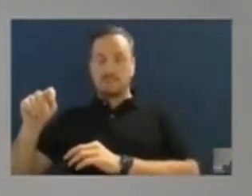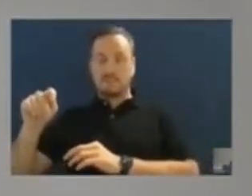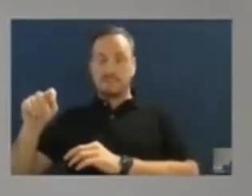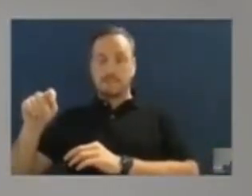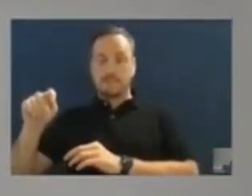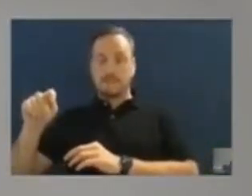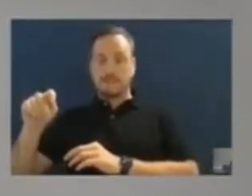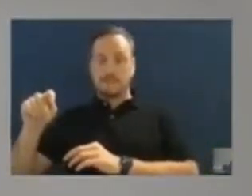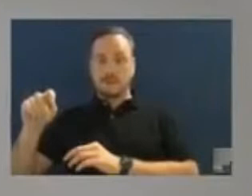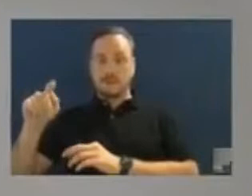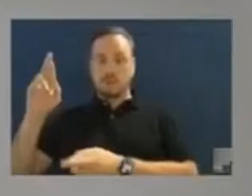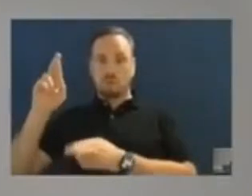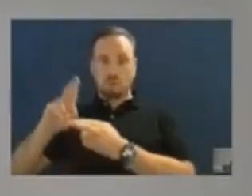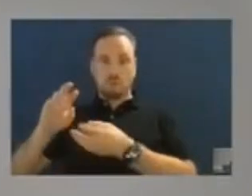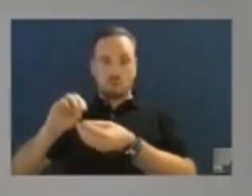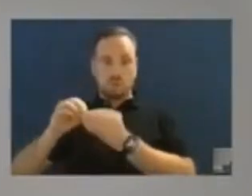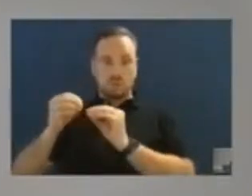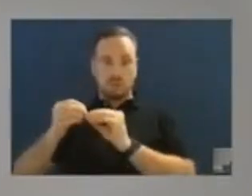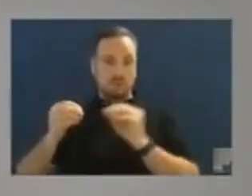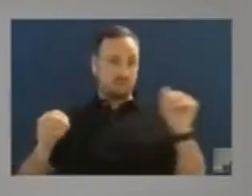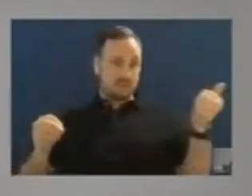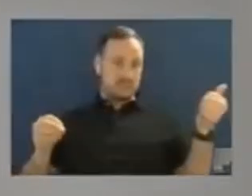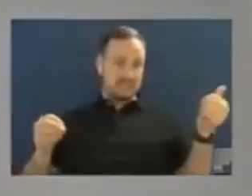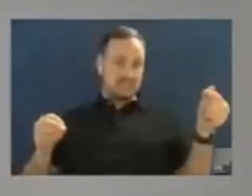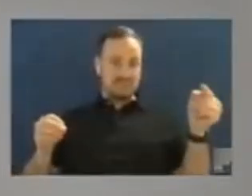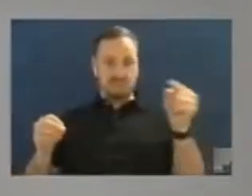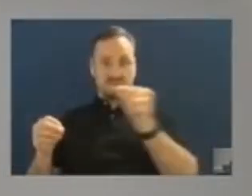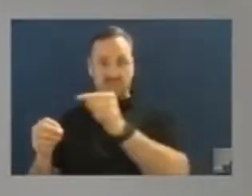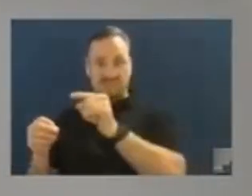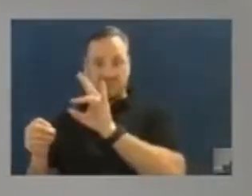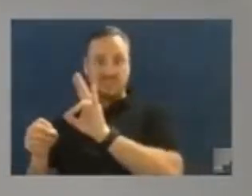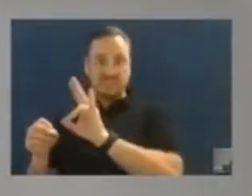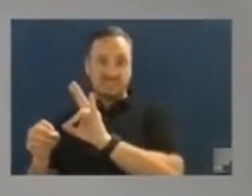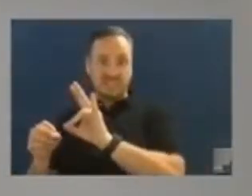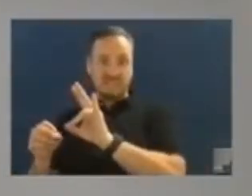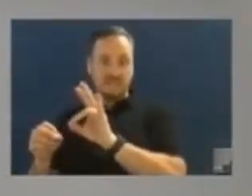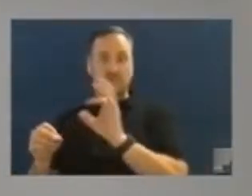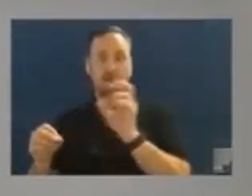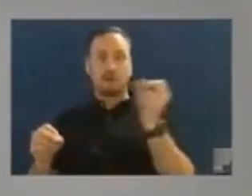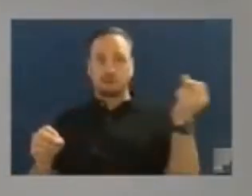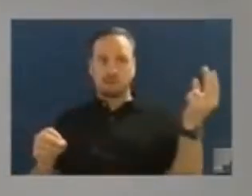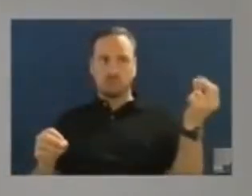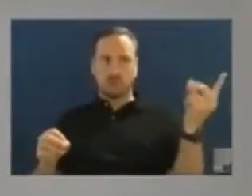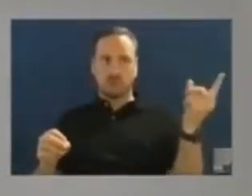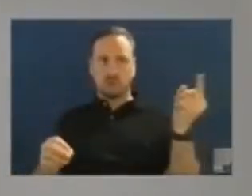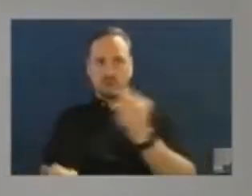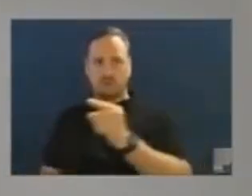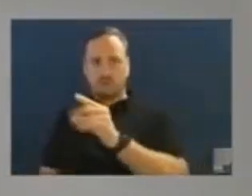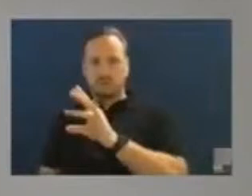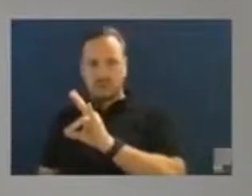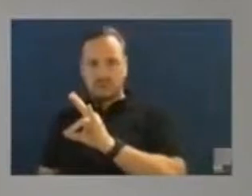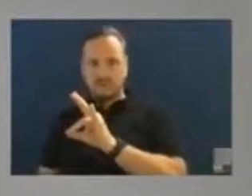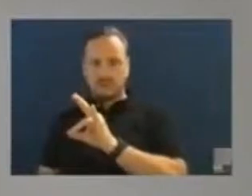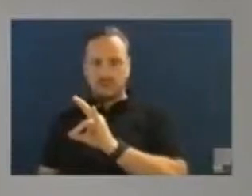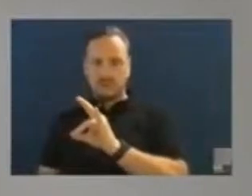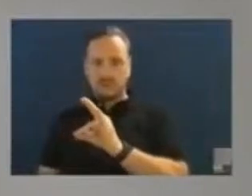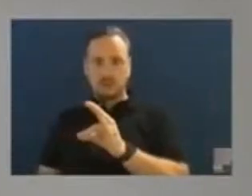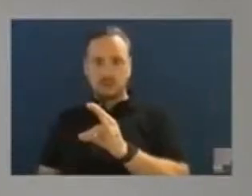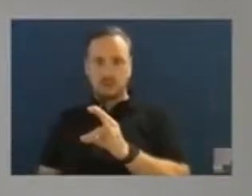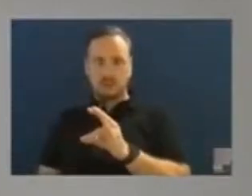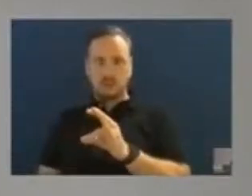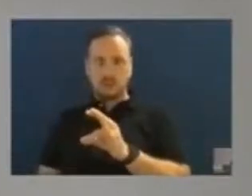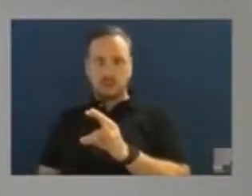we reduce the number of students to 7, from 12 to 7. Started out at 24, and then we